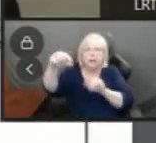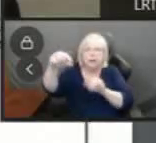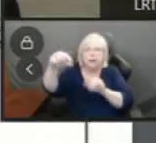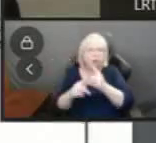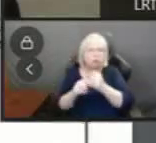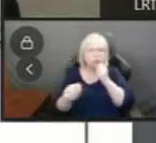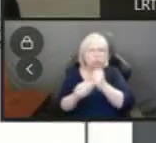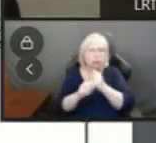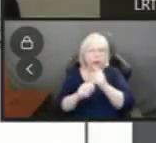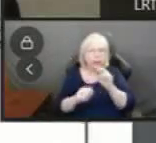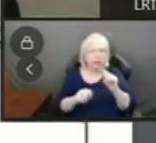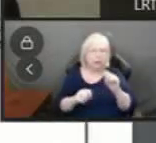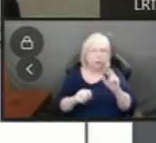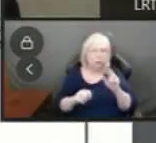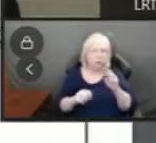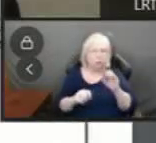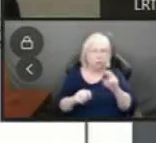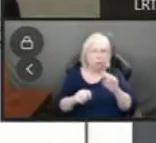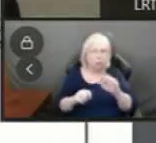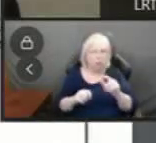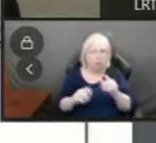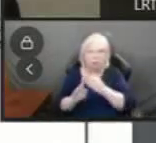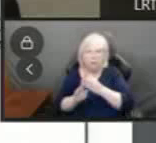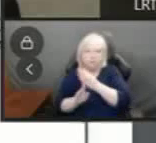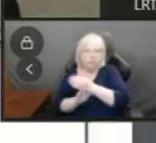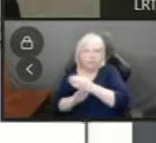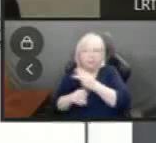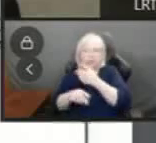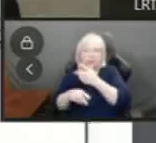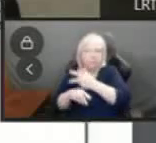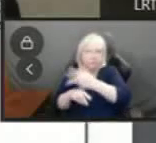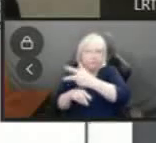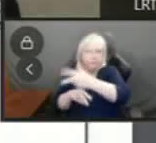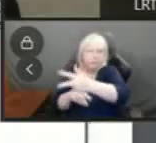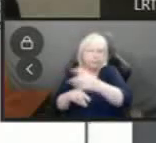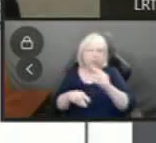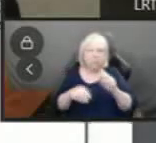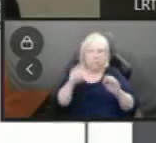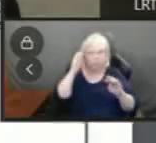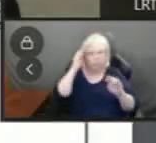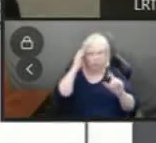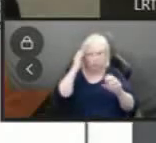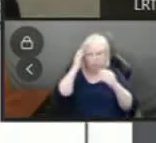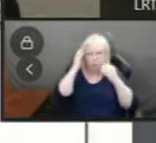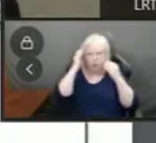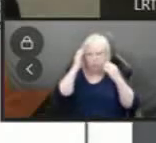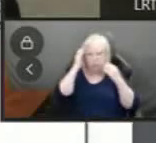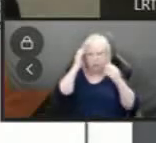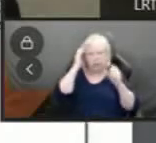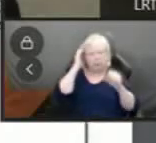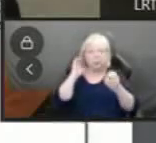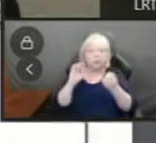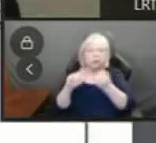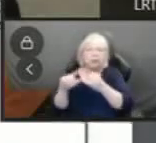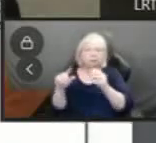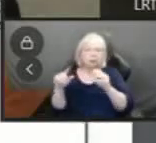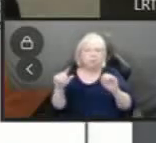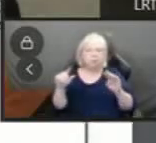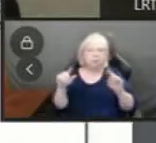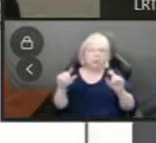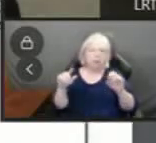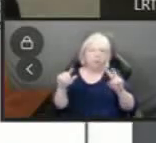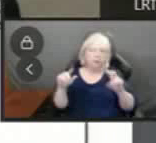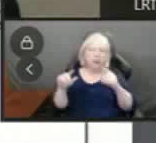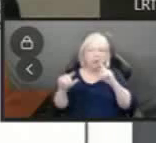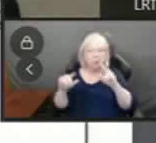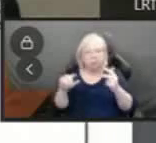believe. And then next to that, there's the mobile home park that sits there. Yeah, as you go back to the east on Mapleville Pike, it'll turn back to the